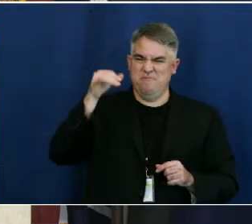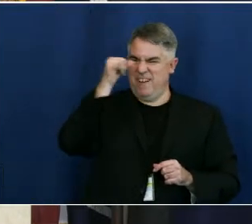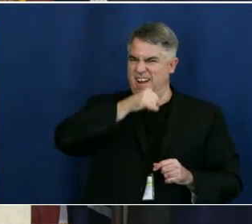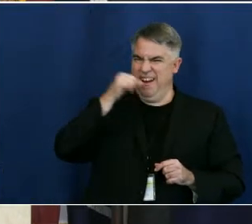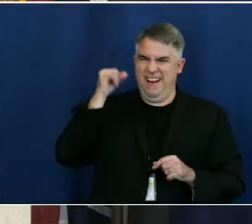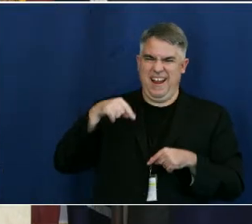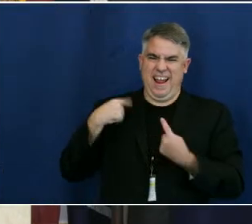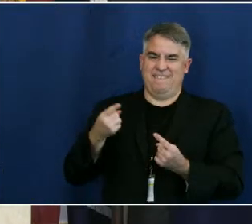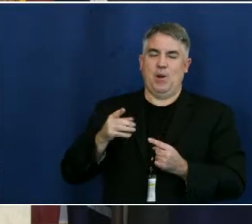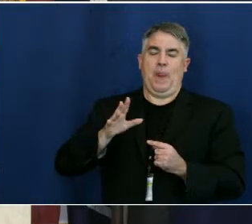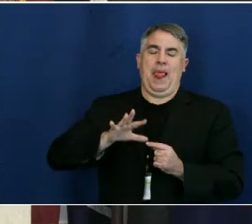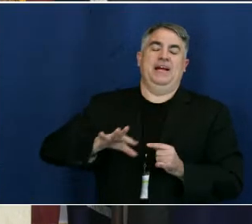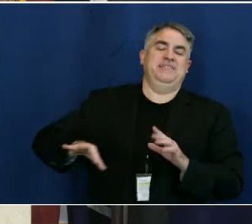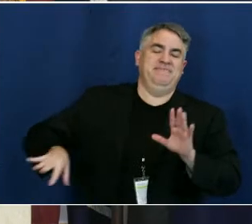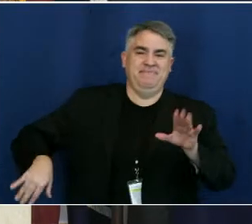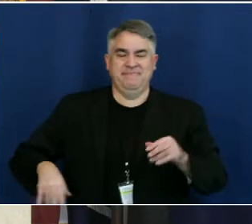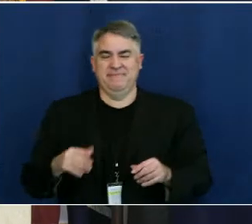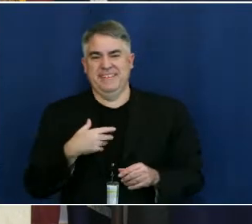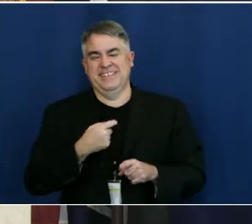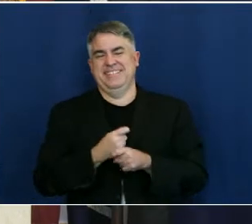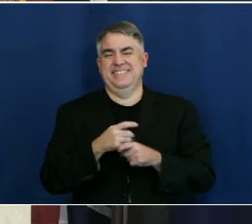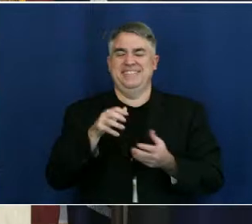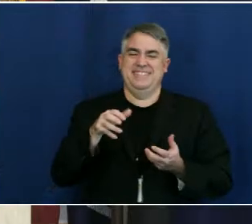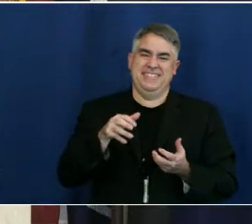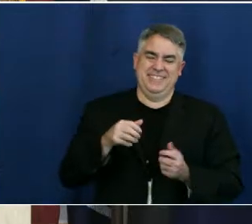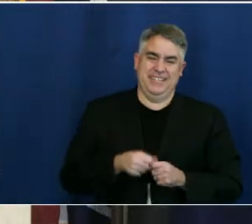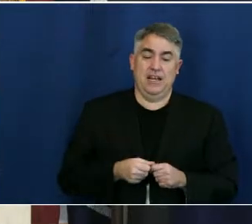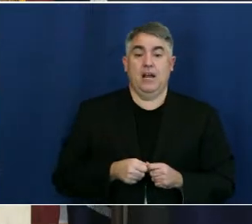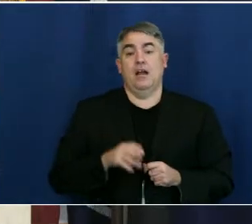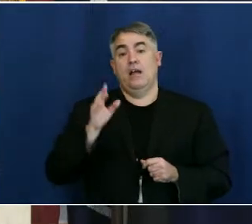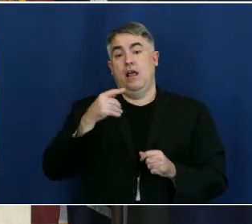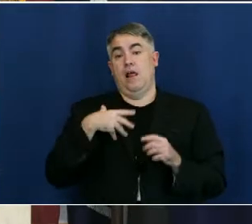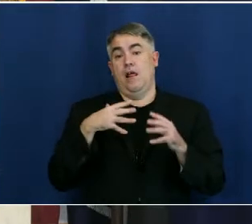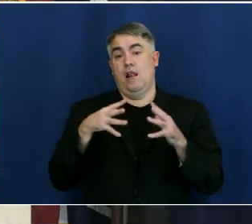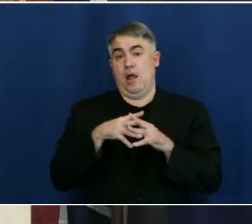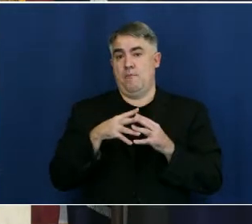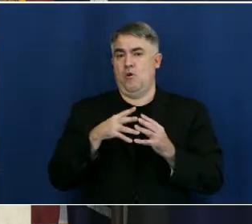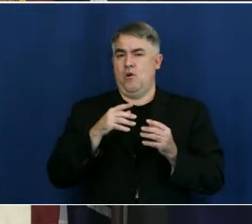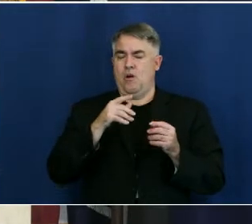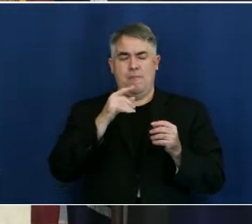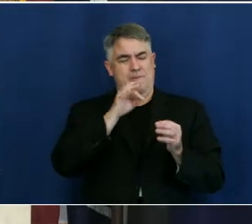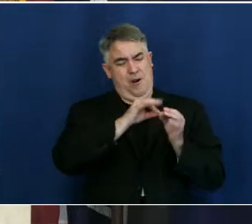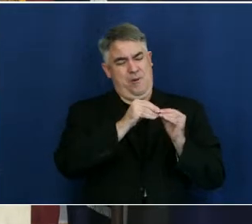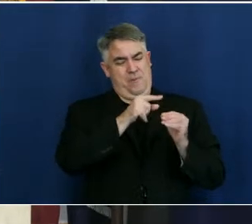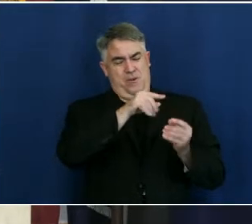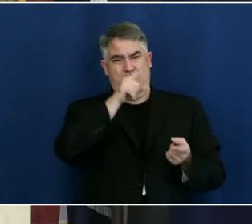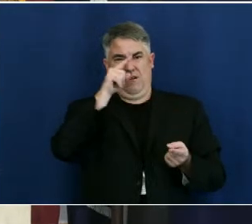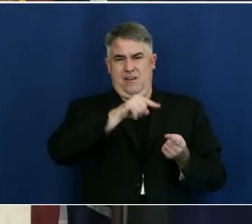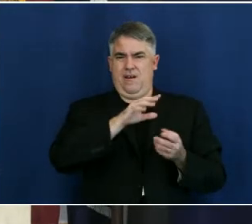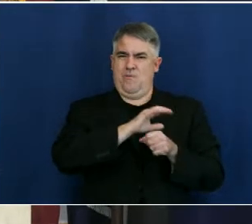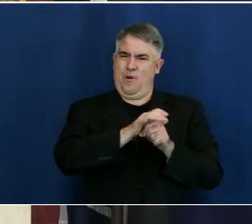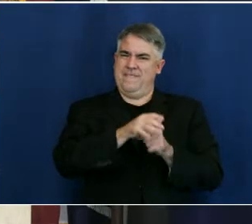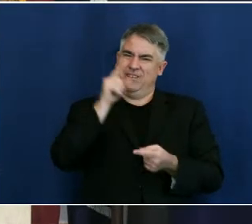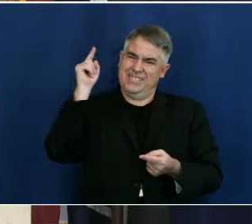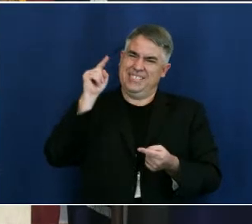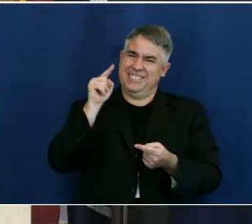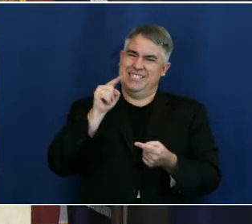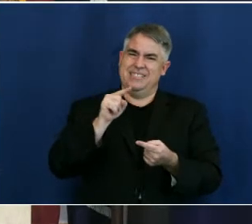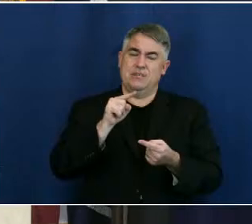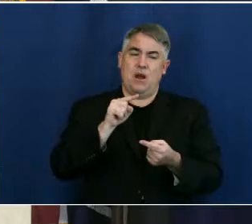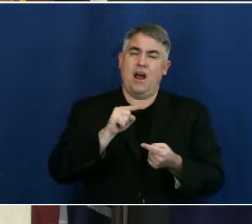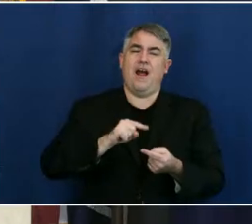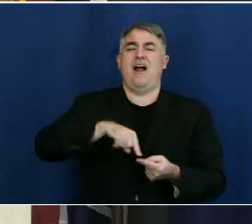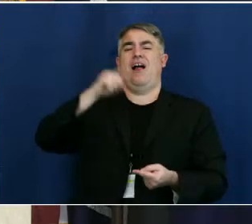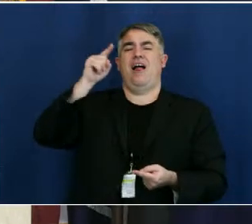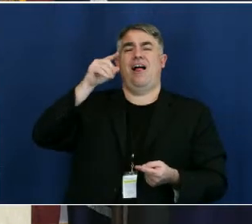we just need people to be safe. We're headed in the right direction. We're going in the right direction. Let's not take a step back.